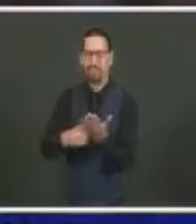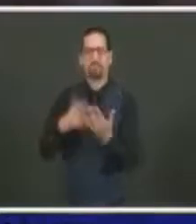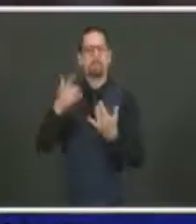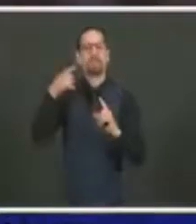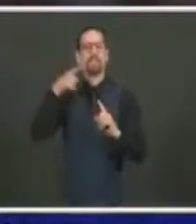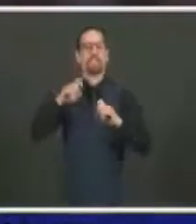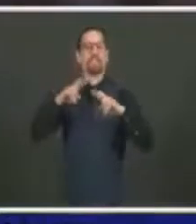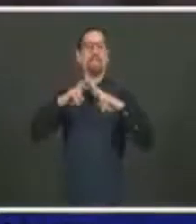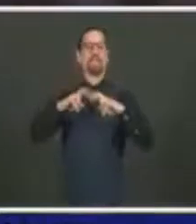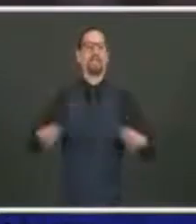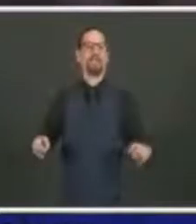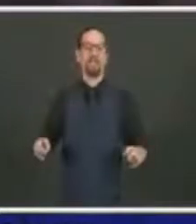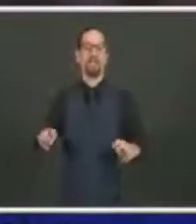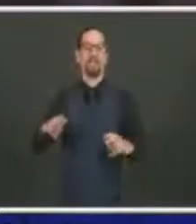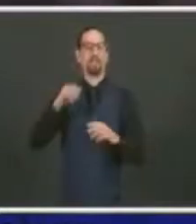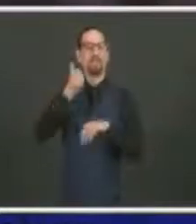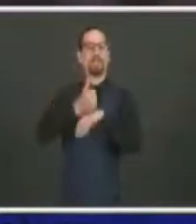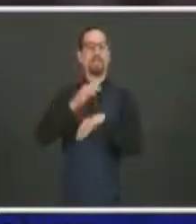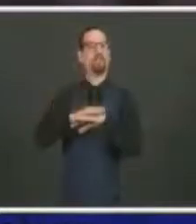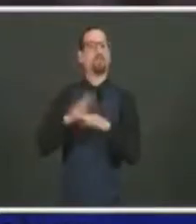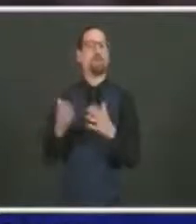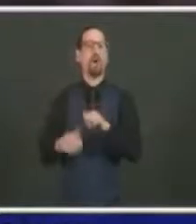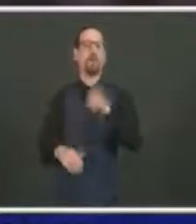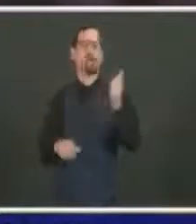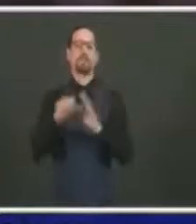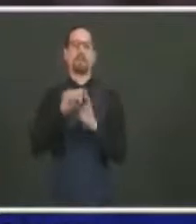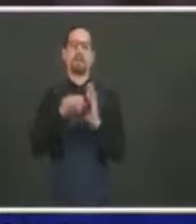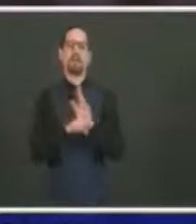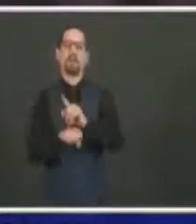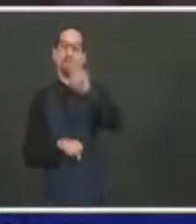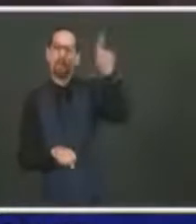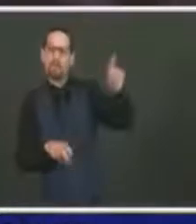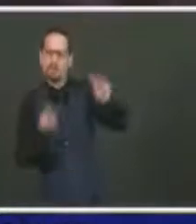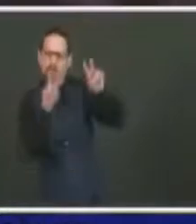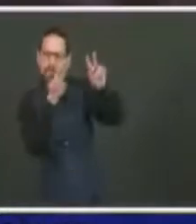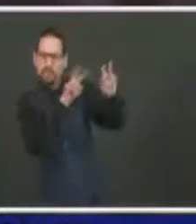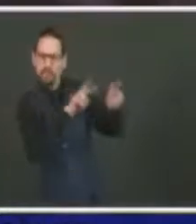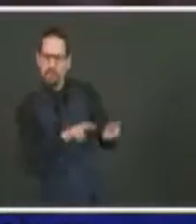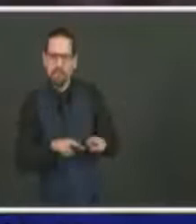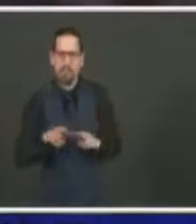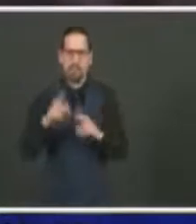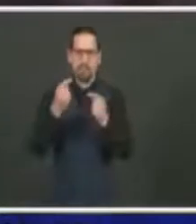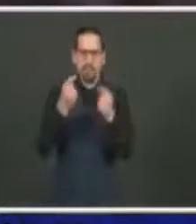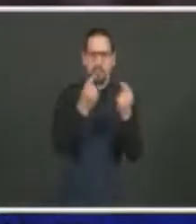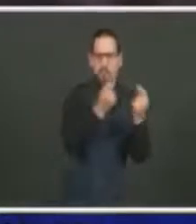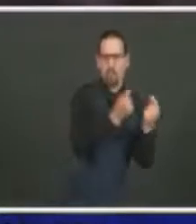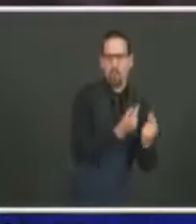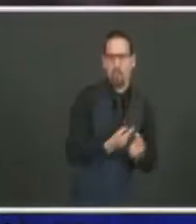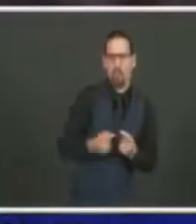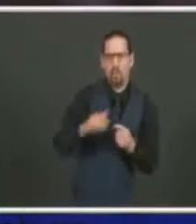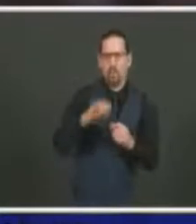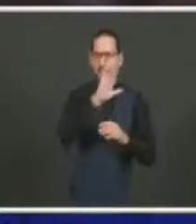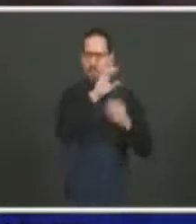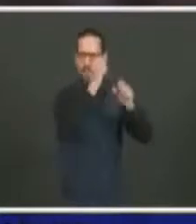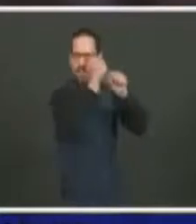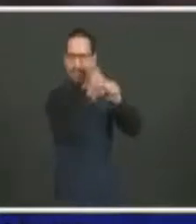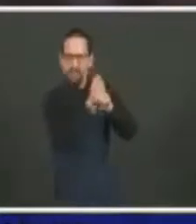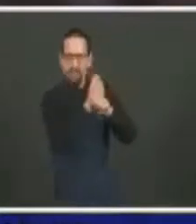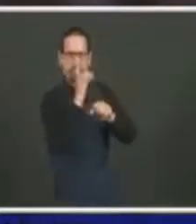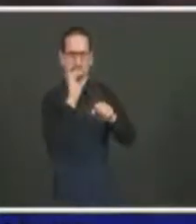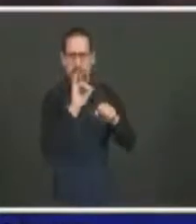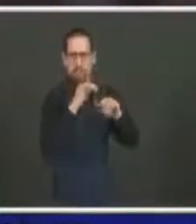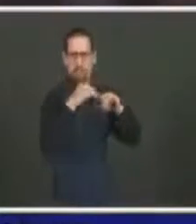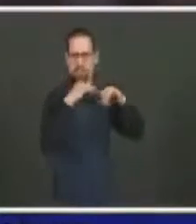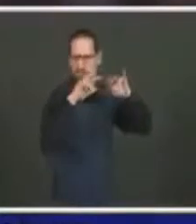states across the country who have seen problems and make sure that we have a clear understanding of what early